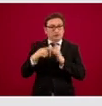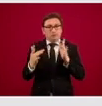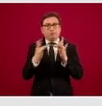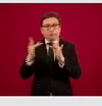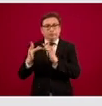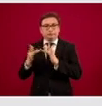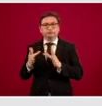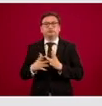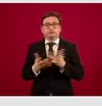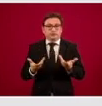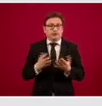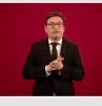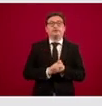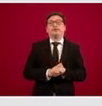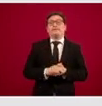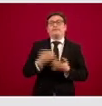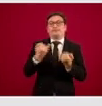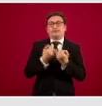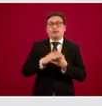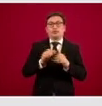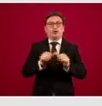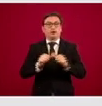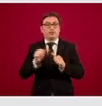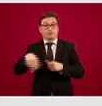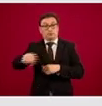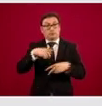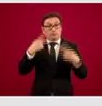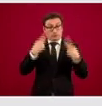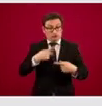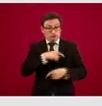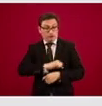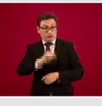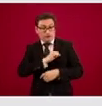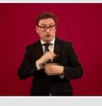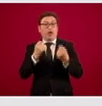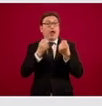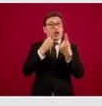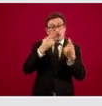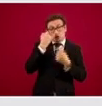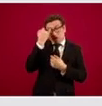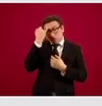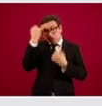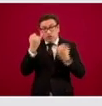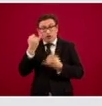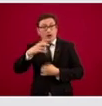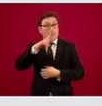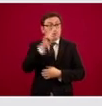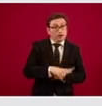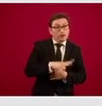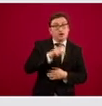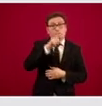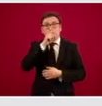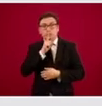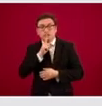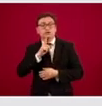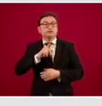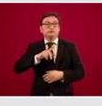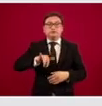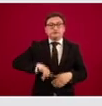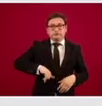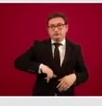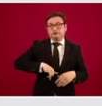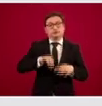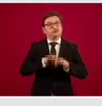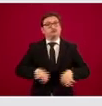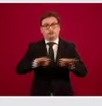section. We have general recommendations for the population, frequently asked questions, interesting